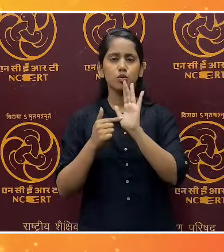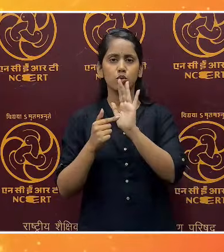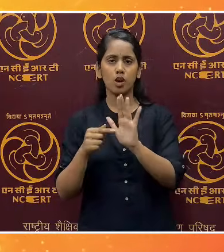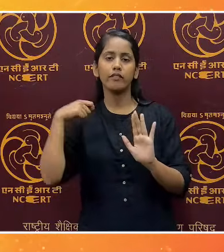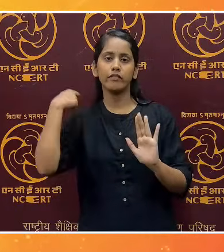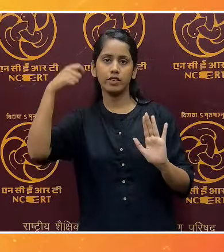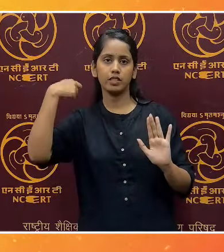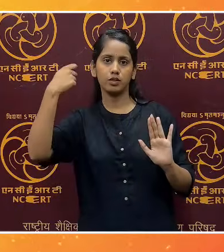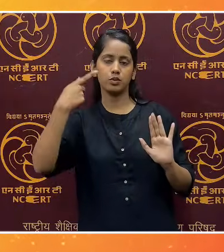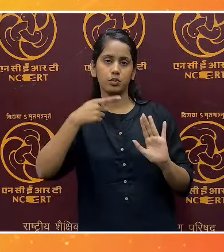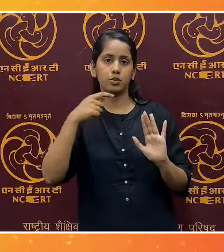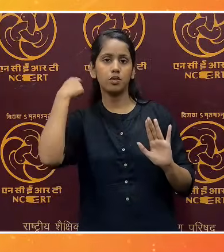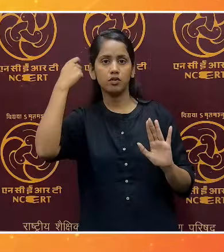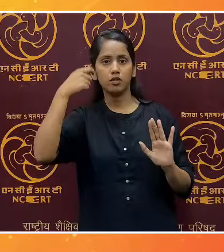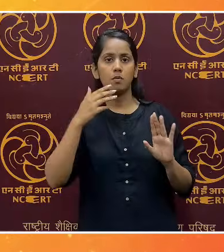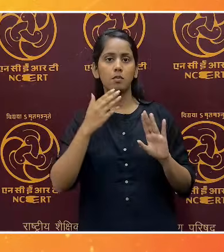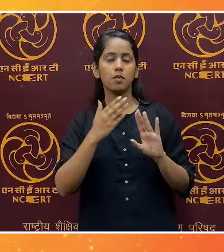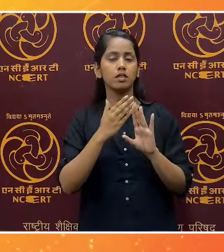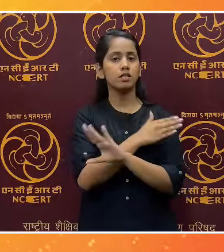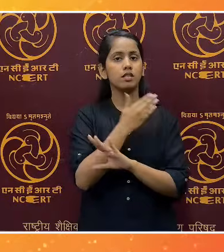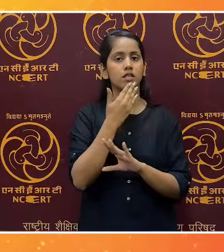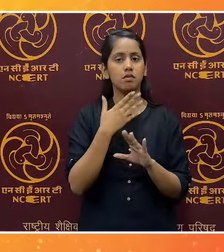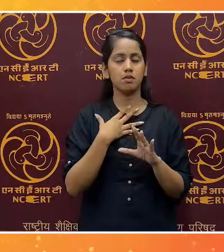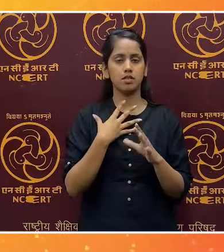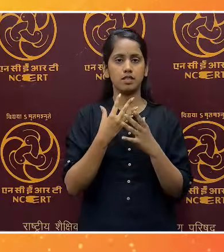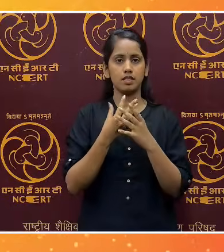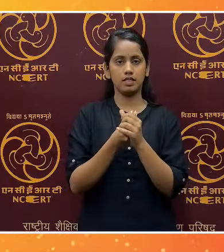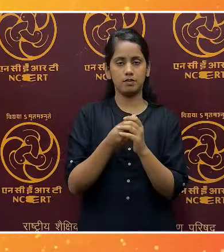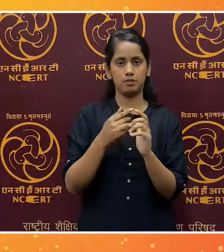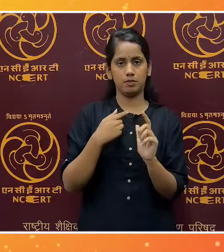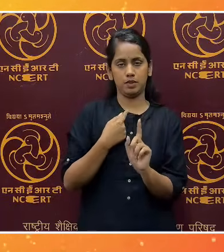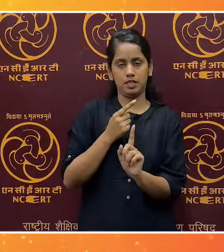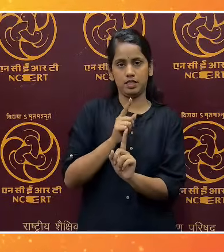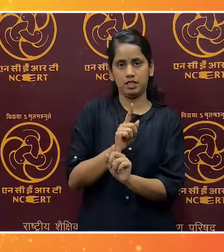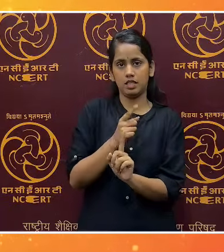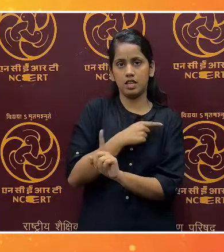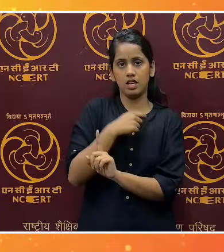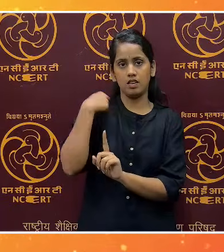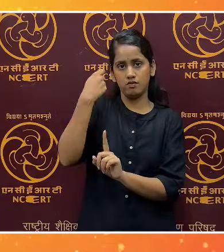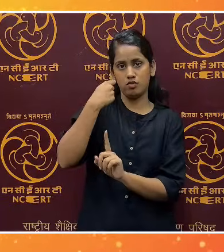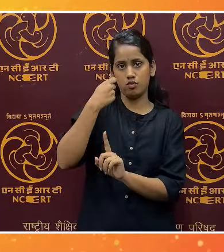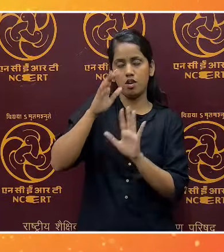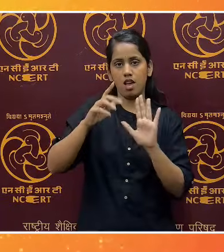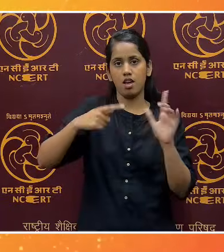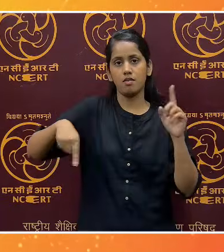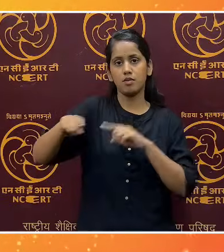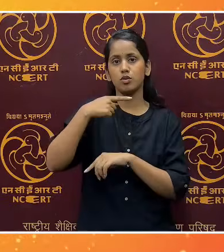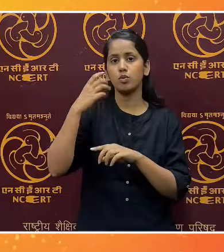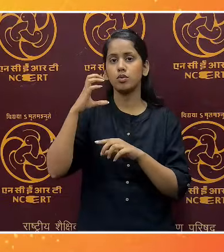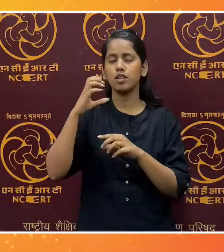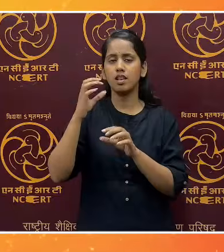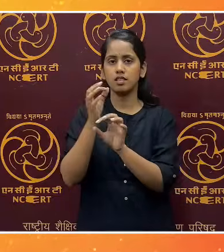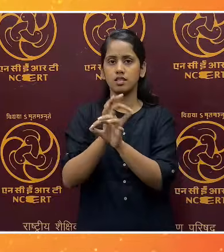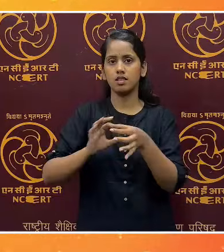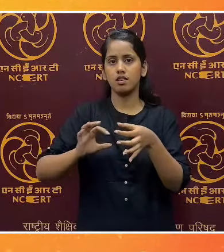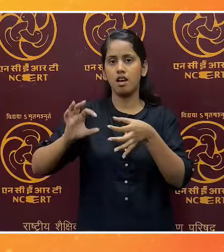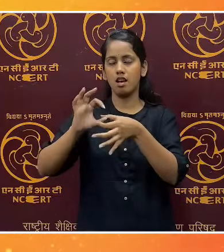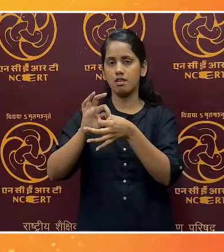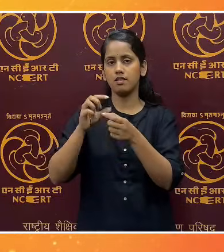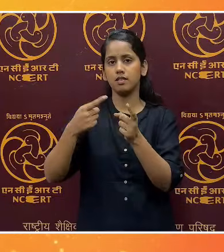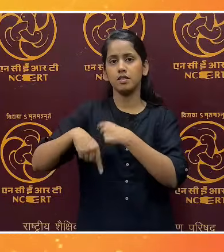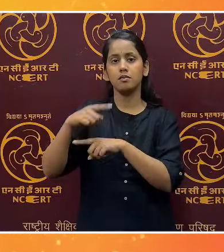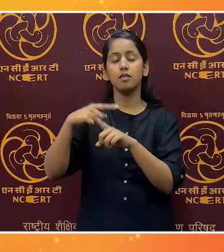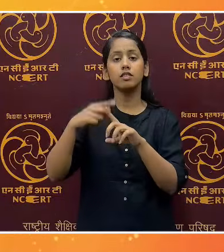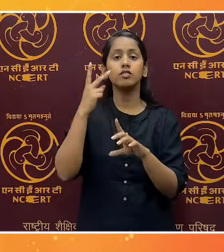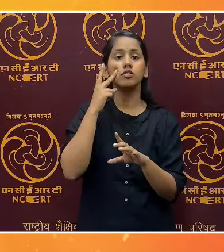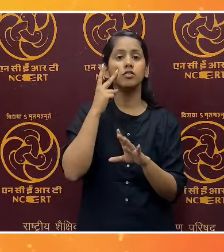video which I have brought with me. So it's a video which has been produced by NCERT. Okay. So firstly, let's